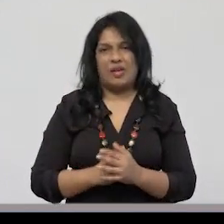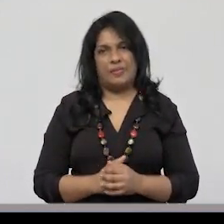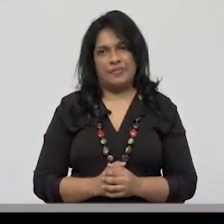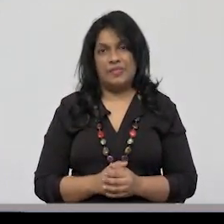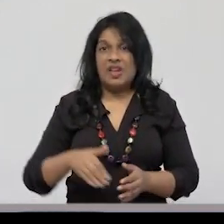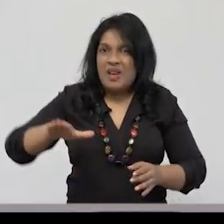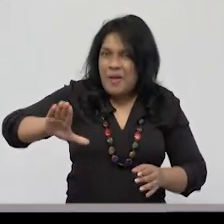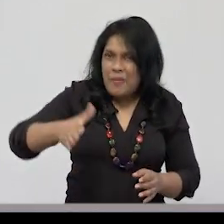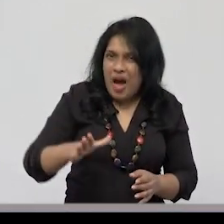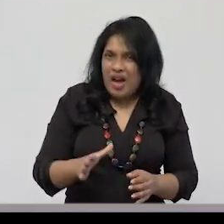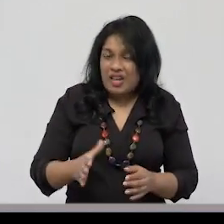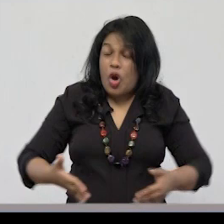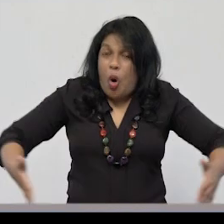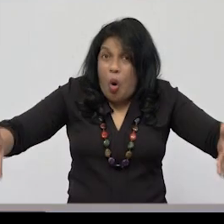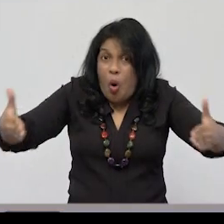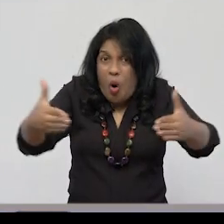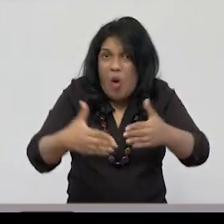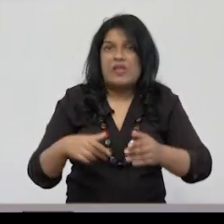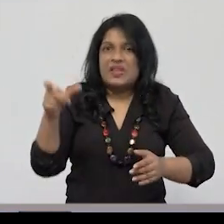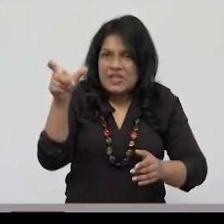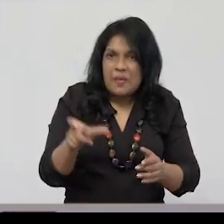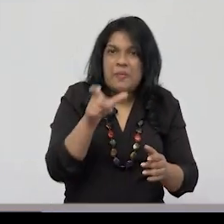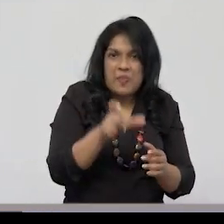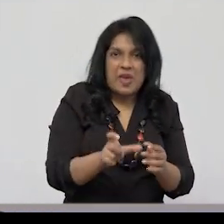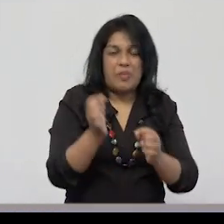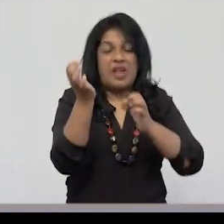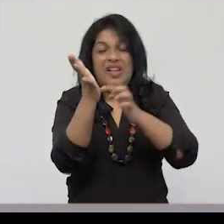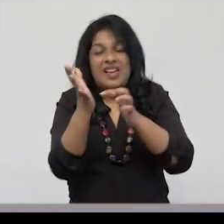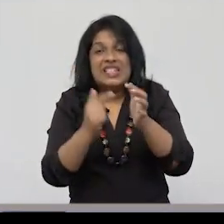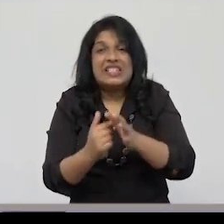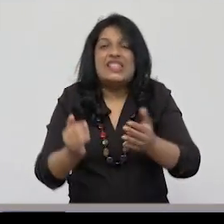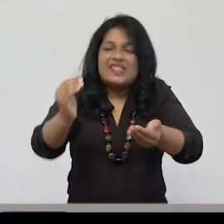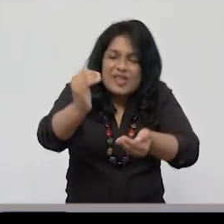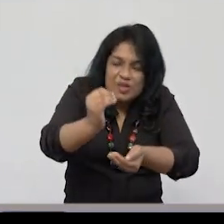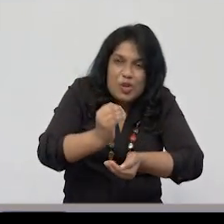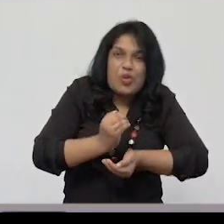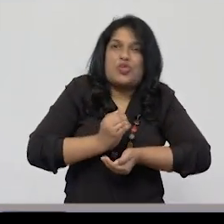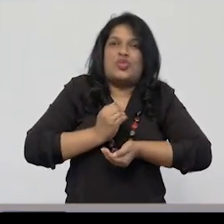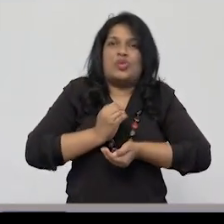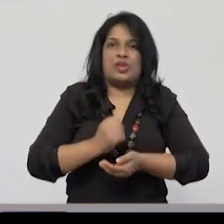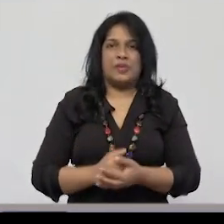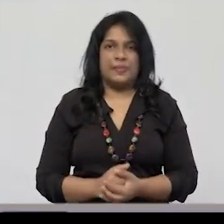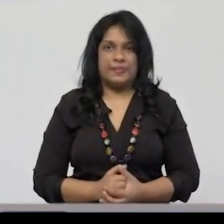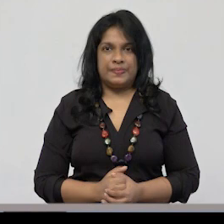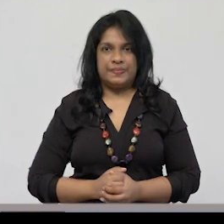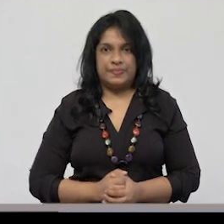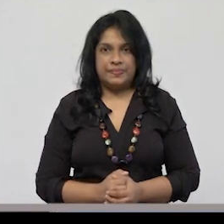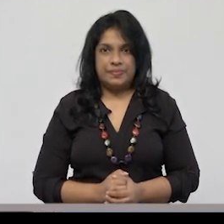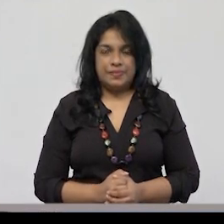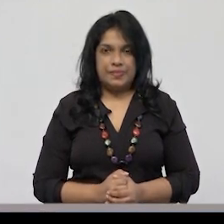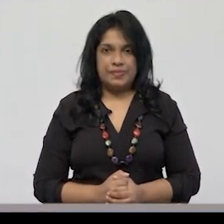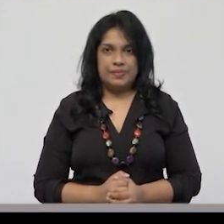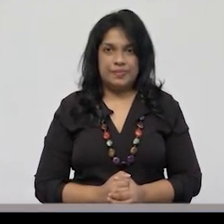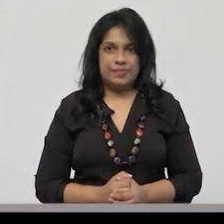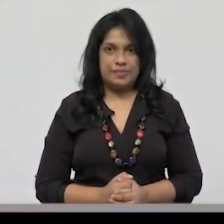reason people came to Jesus, Jesus never criticized them. He never made them look like fools.